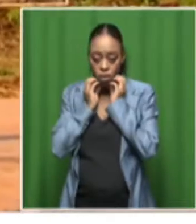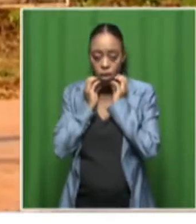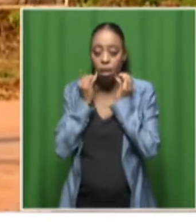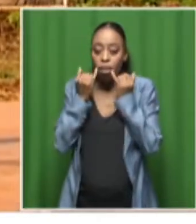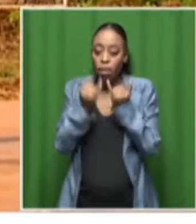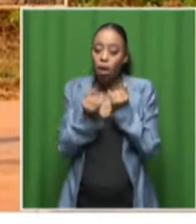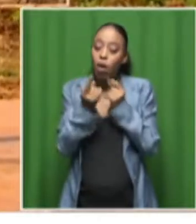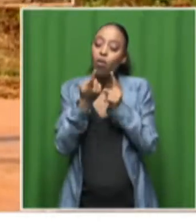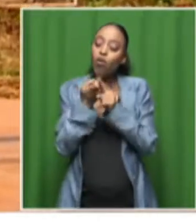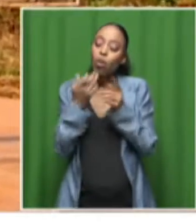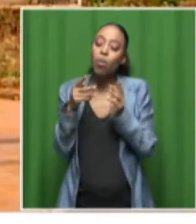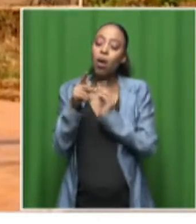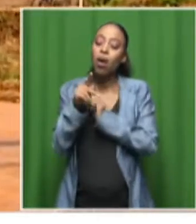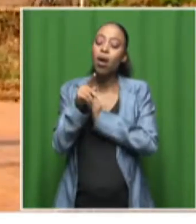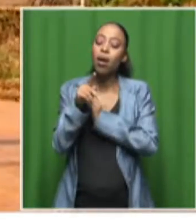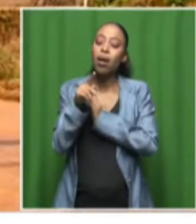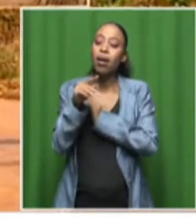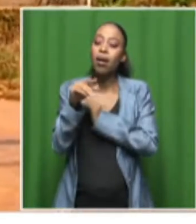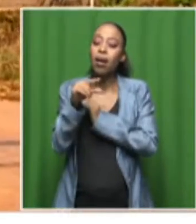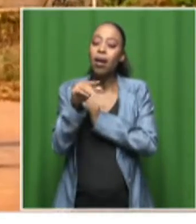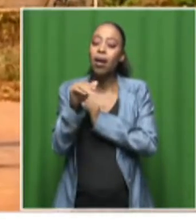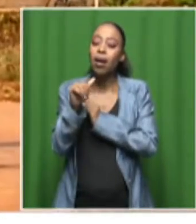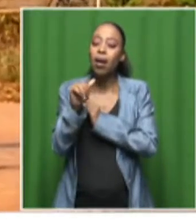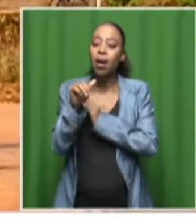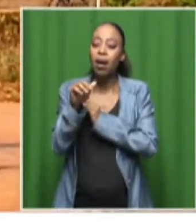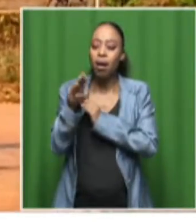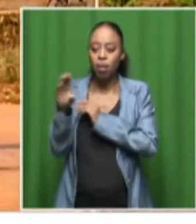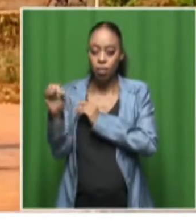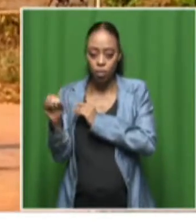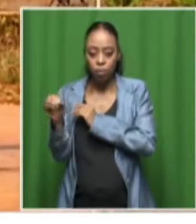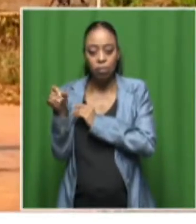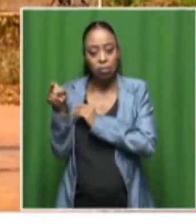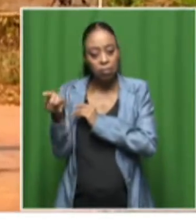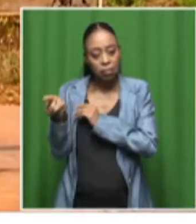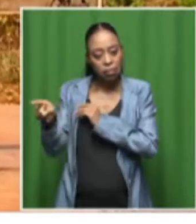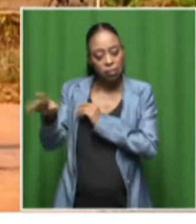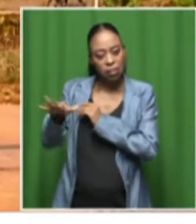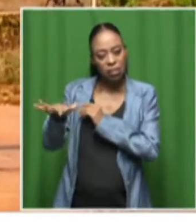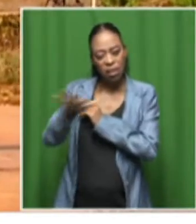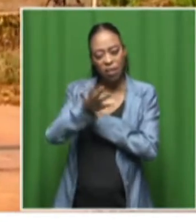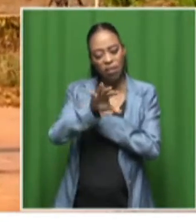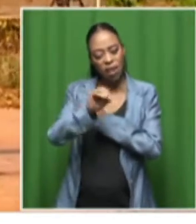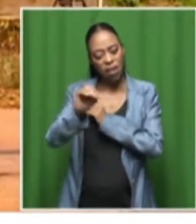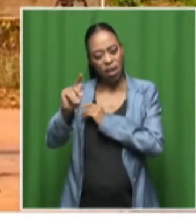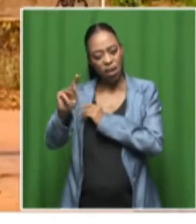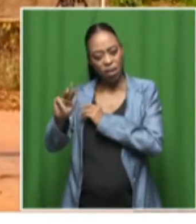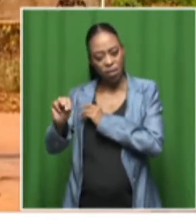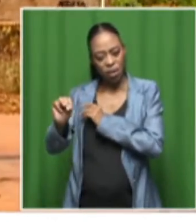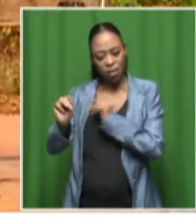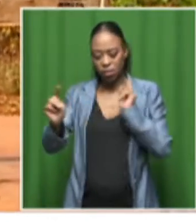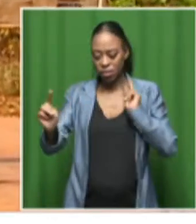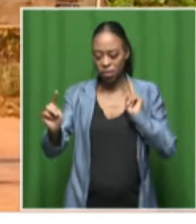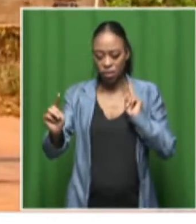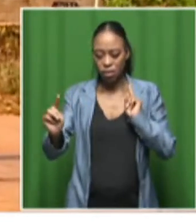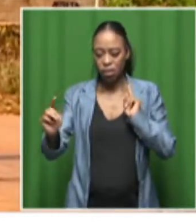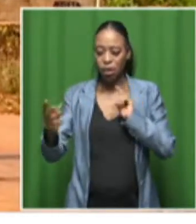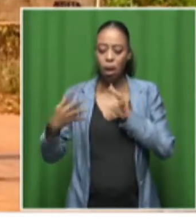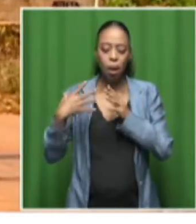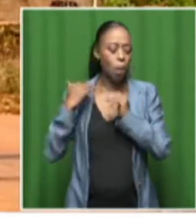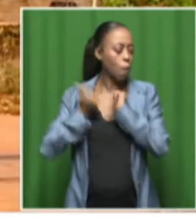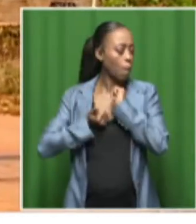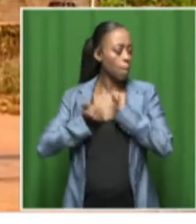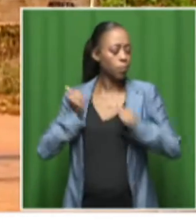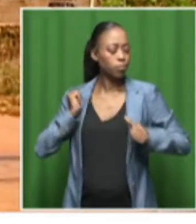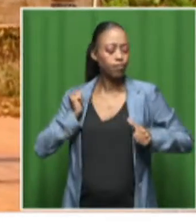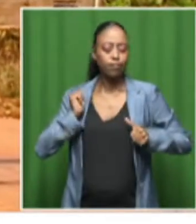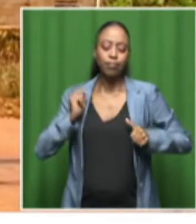come mostly from Cabo Delgado. And Cabo Delgado, of course, is around about 500 kilometers from here. They have fled. They've either